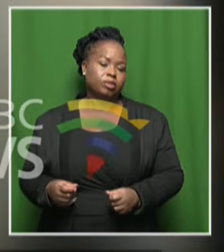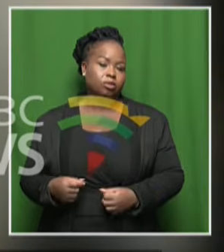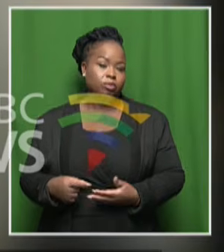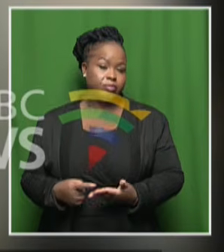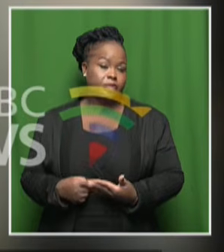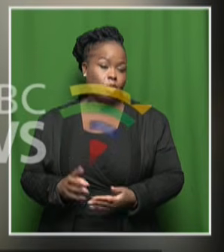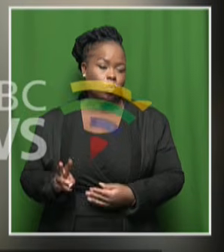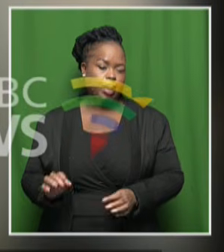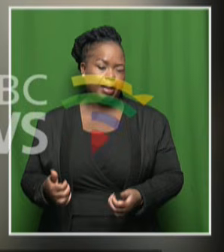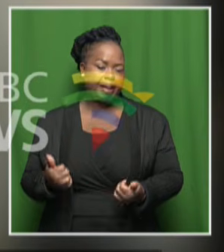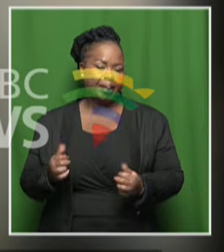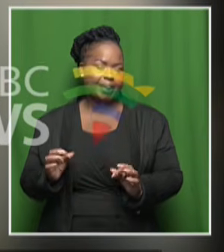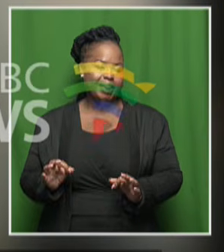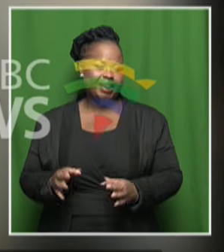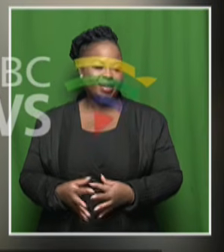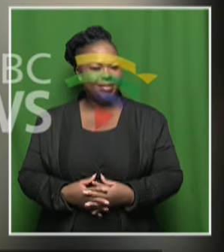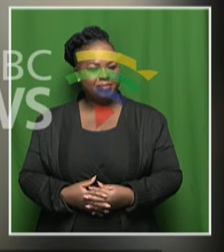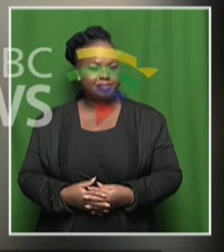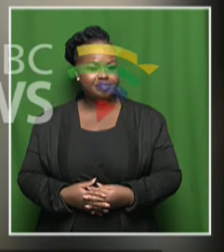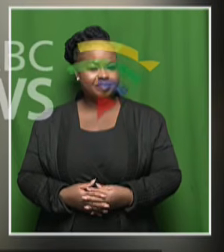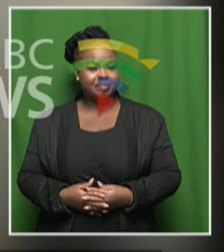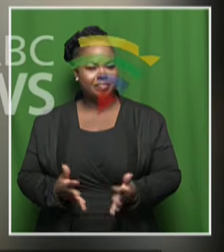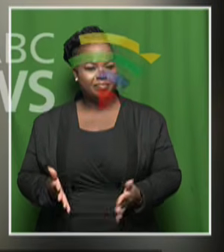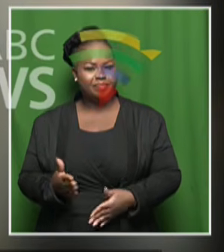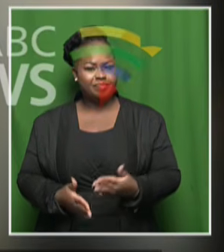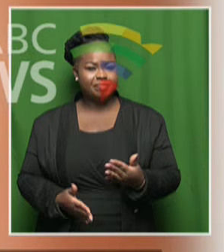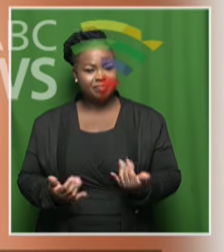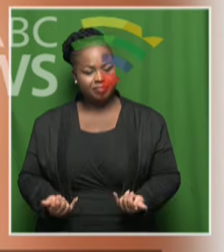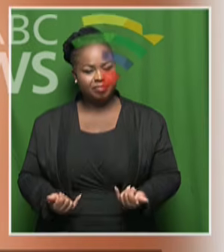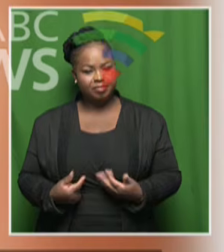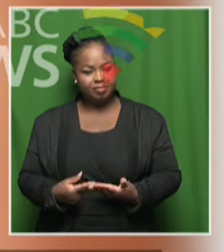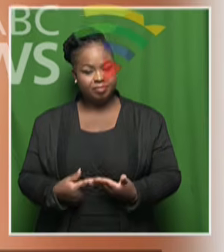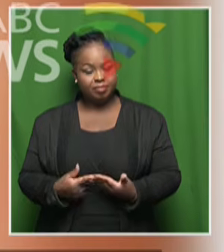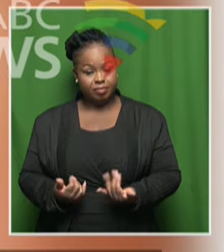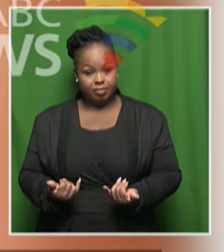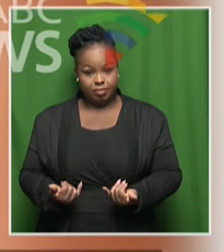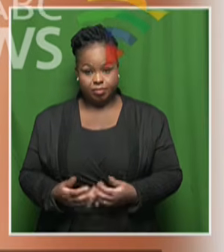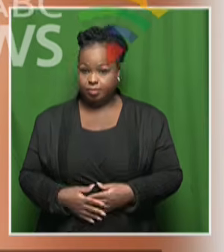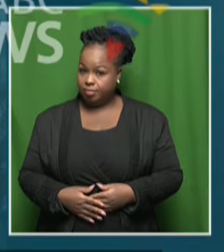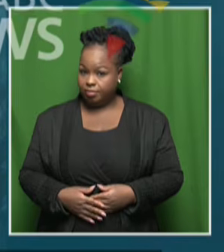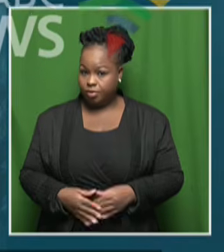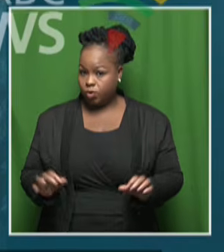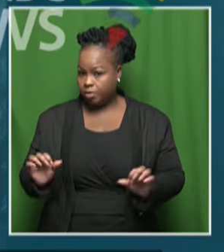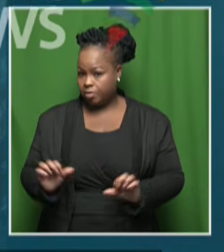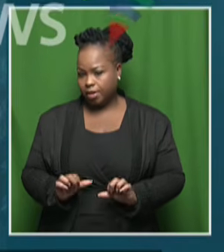promising to be an unforgettable experience. So that's how we leave that conversation there, and perhaps